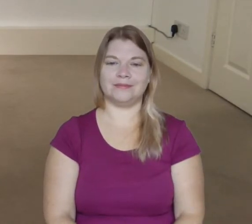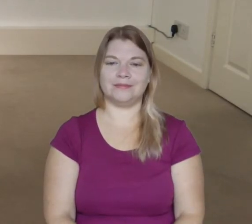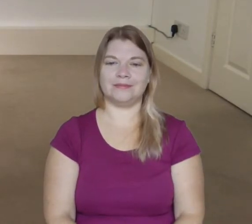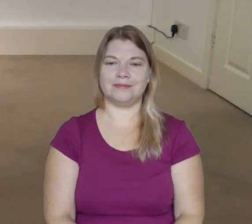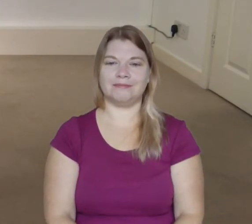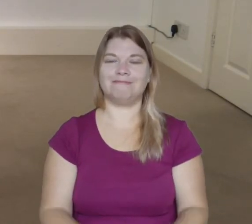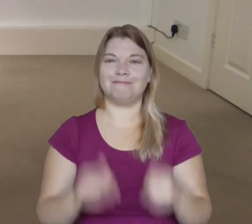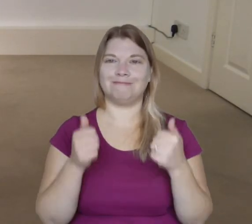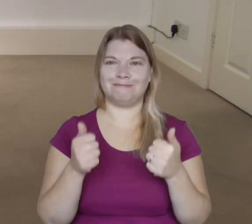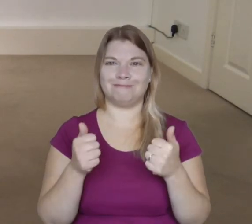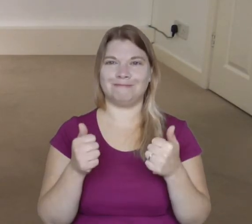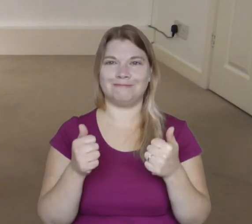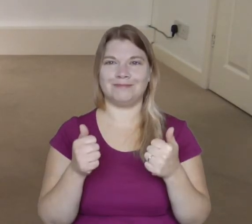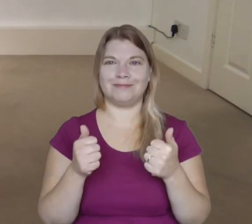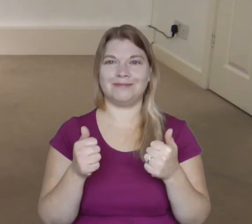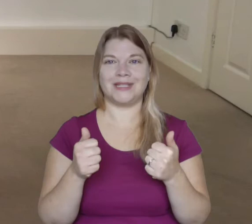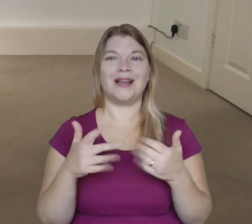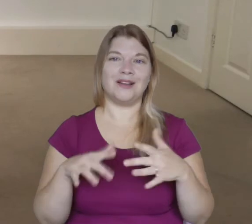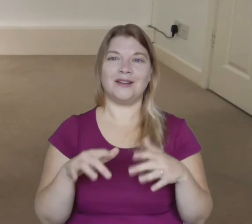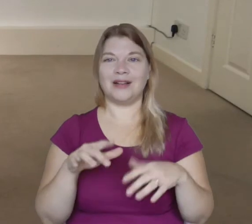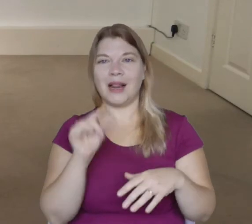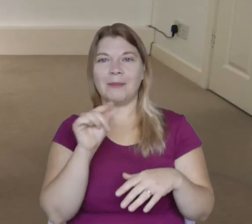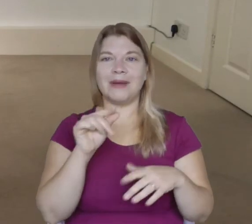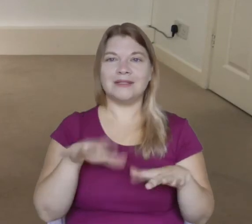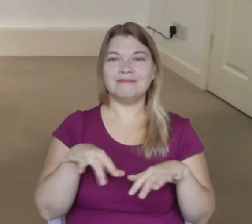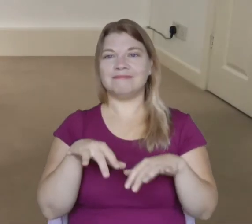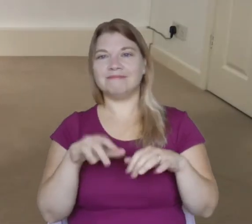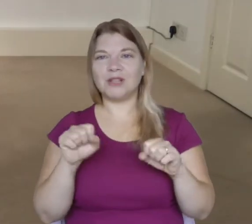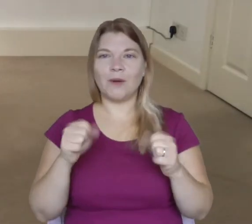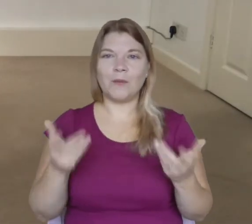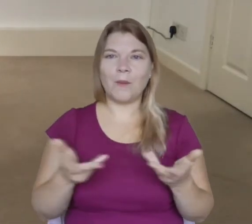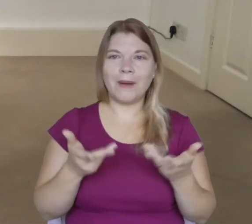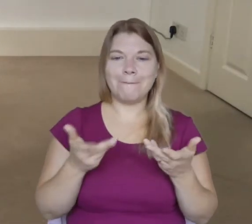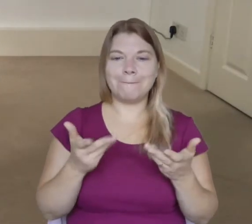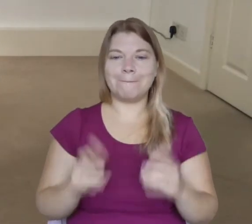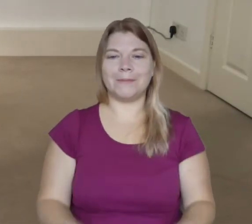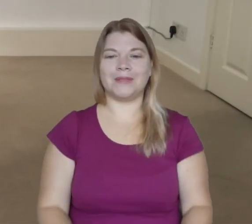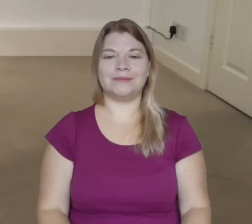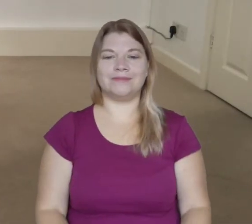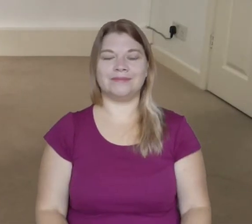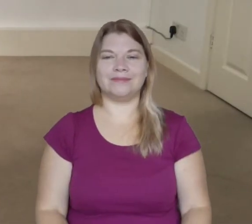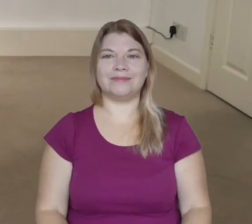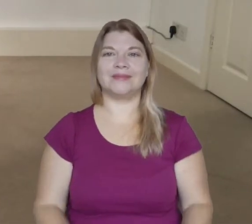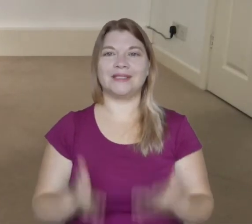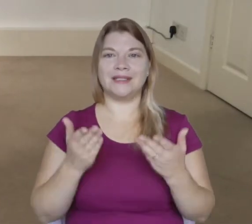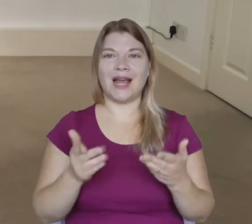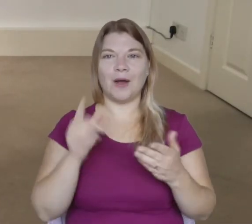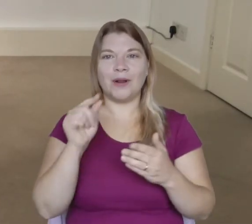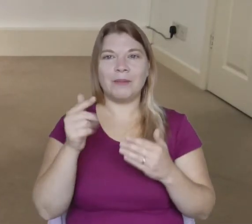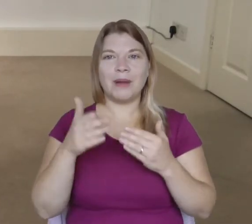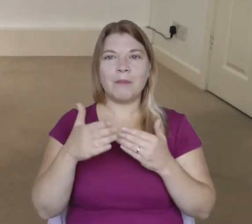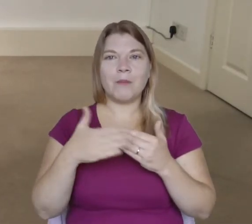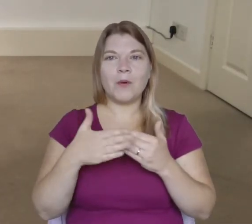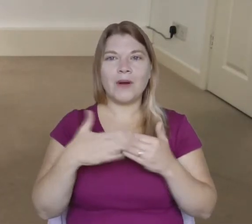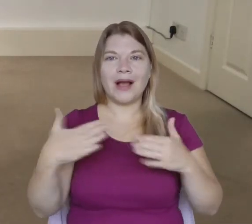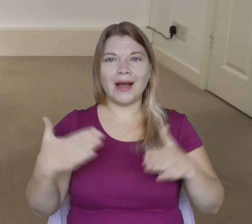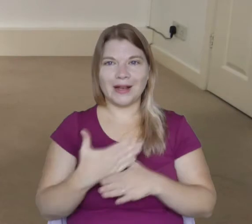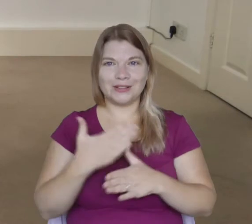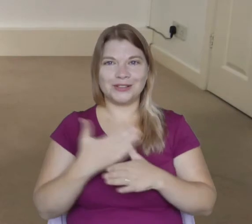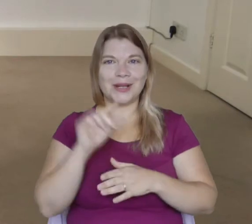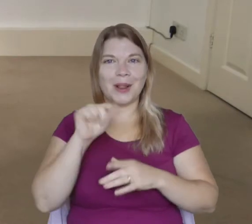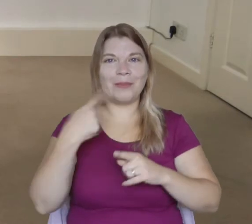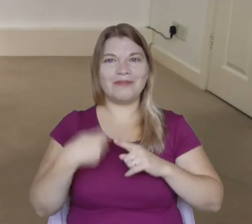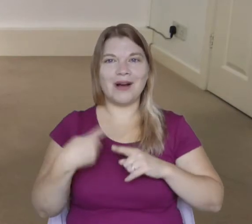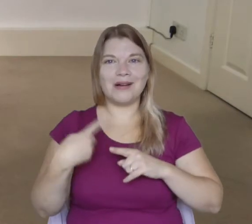Lovely. Good stuff. Okay, so that's got us moving a little bit. Okay, we're going to take things up a notch now, moving a little bit